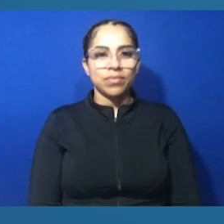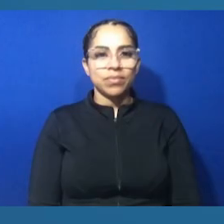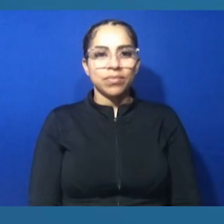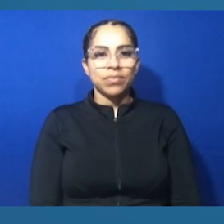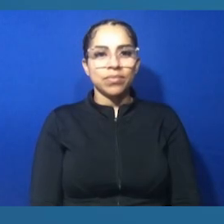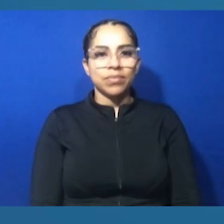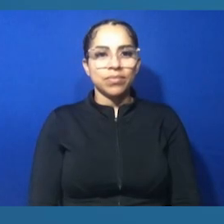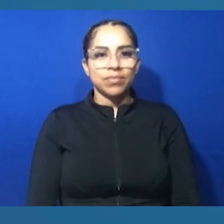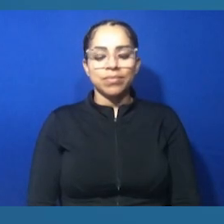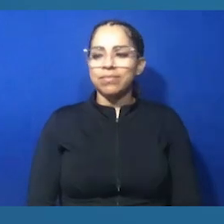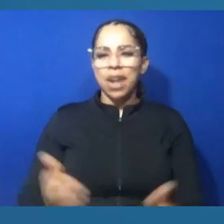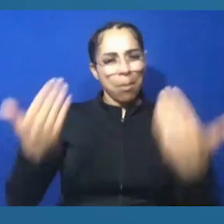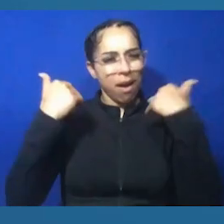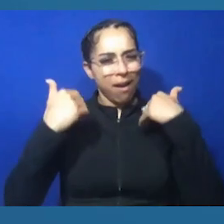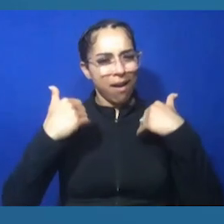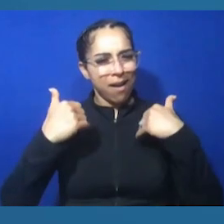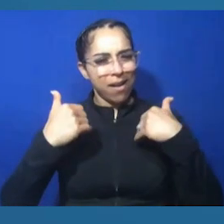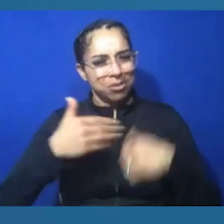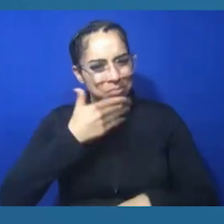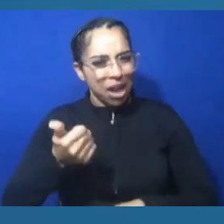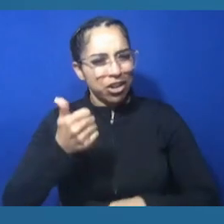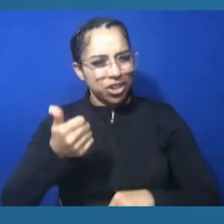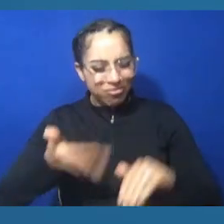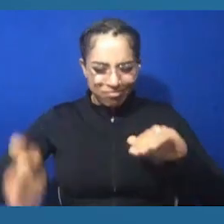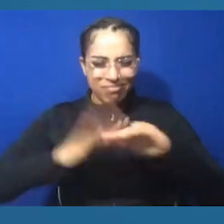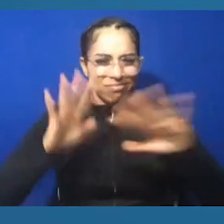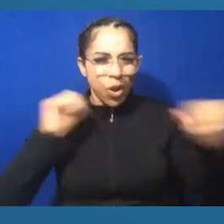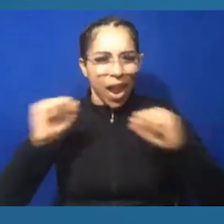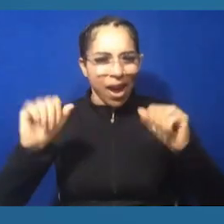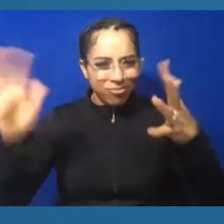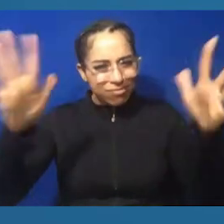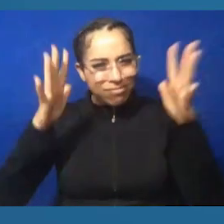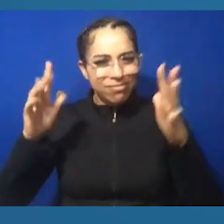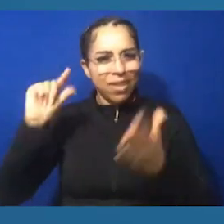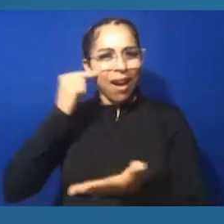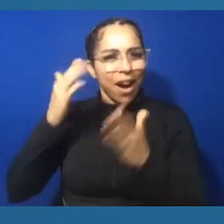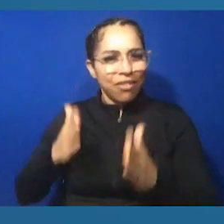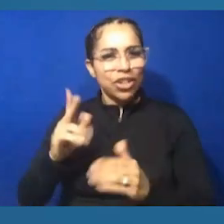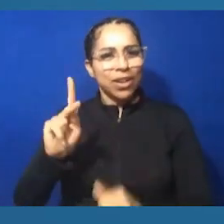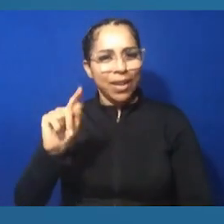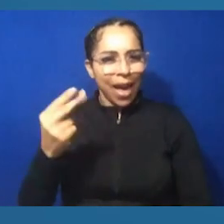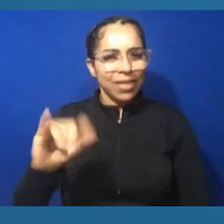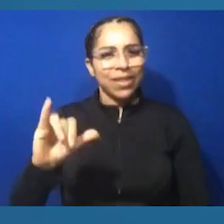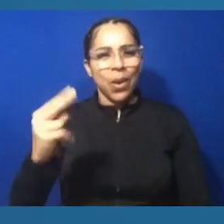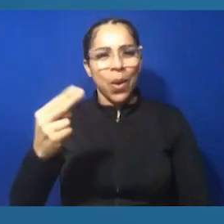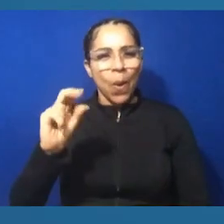Come on, we can do better than that. Governor Kathy Hochul of the great state of New York.